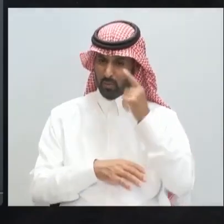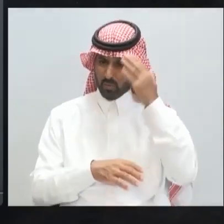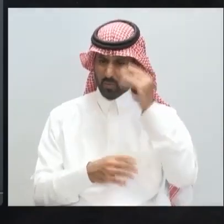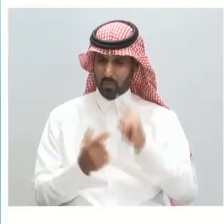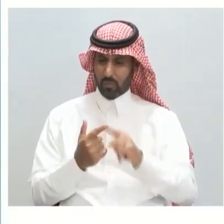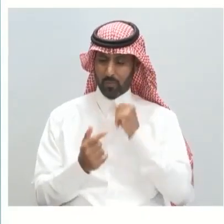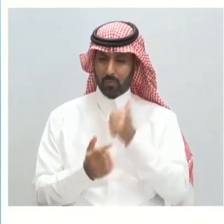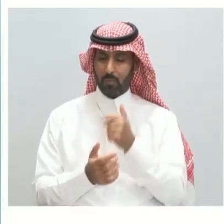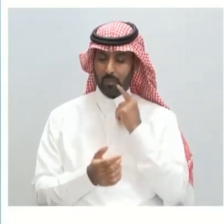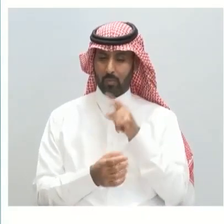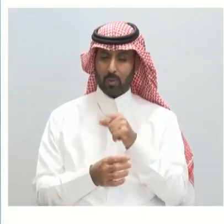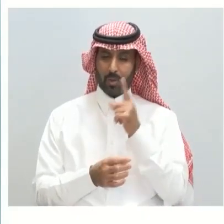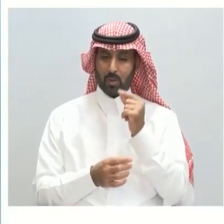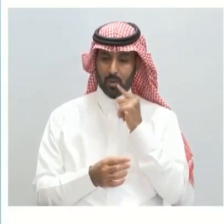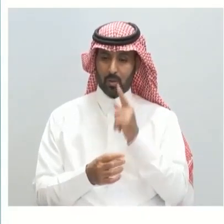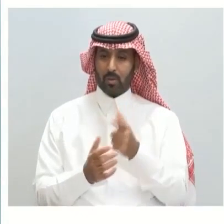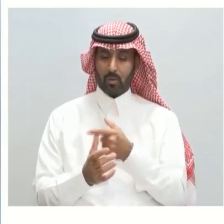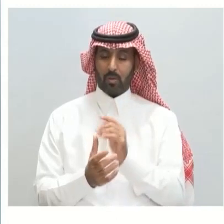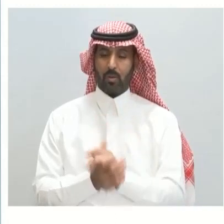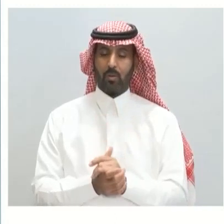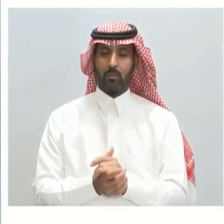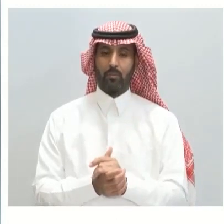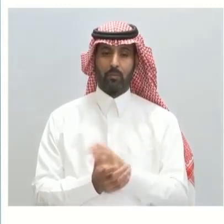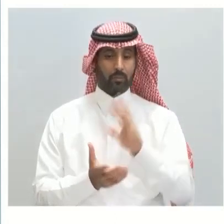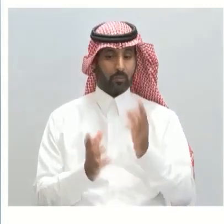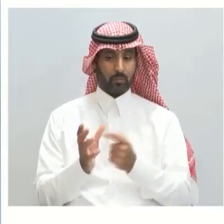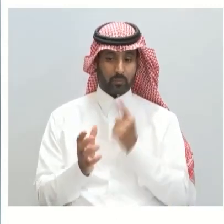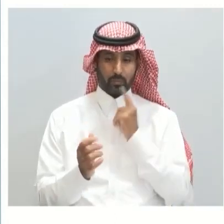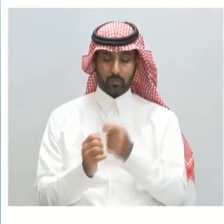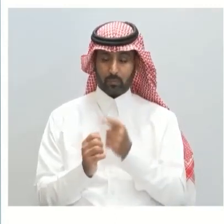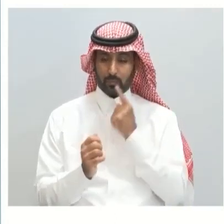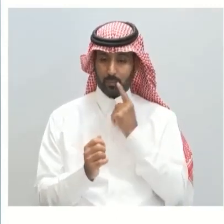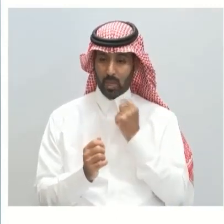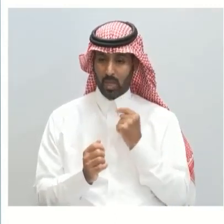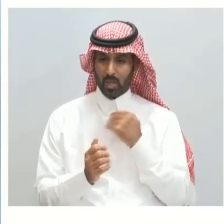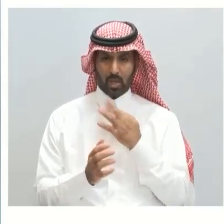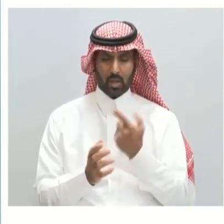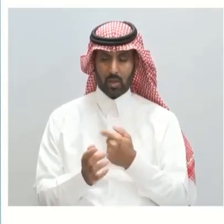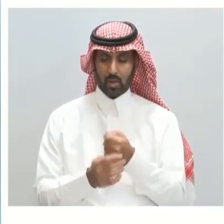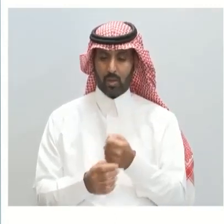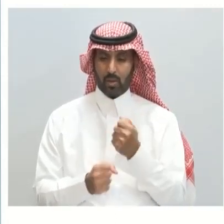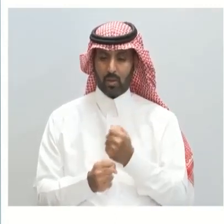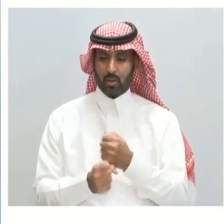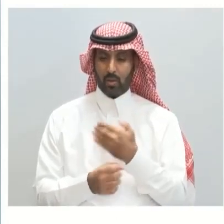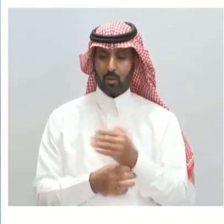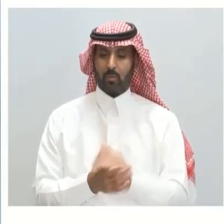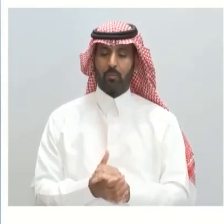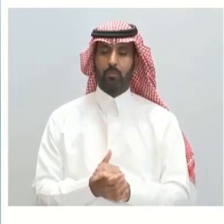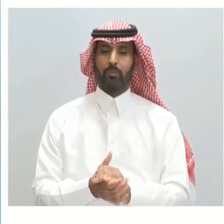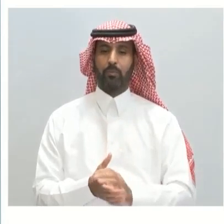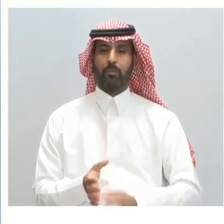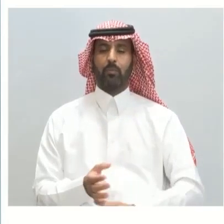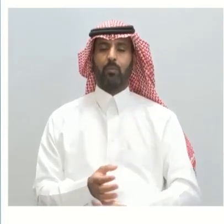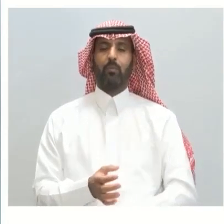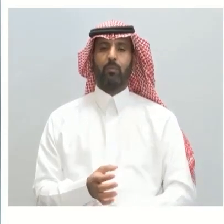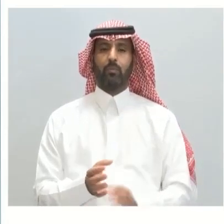we have the best of both worlds, making a decent living while doing something